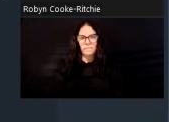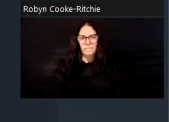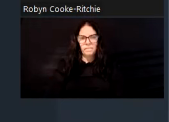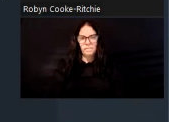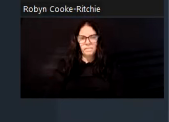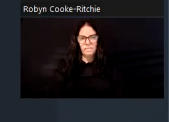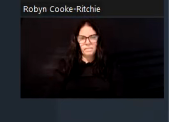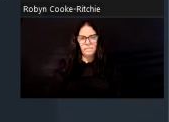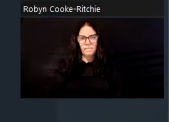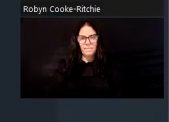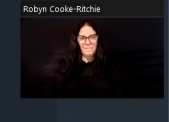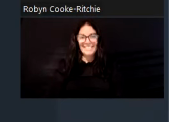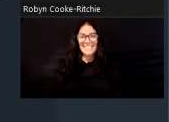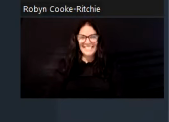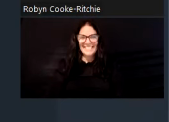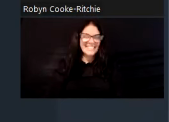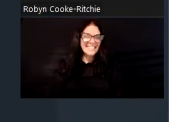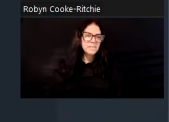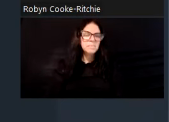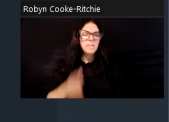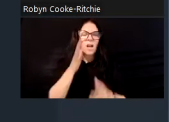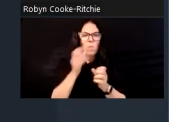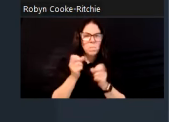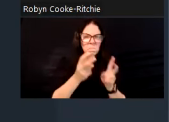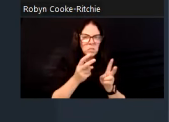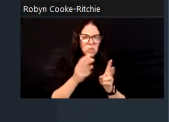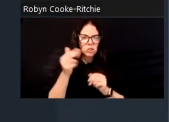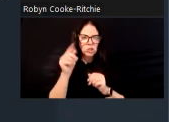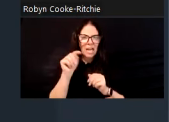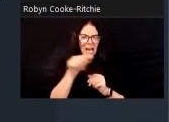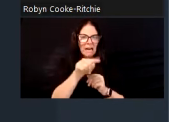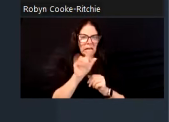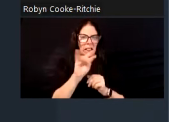the link into the chat.